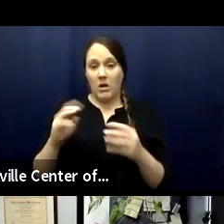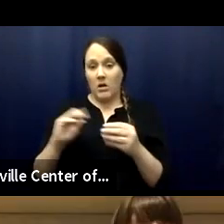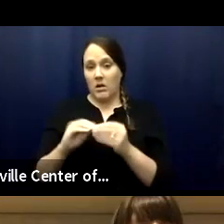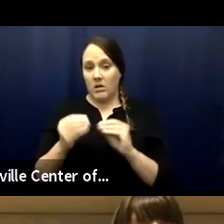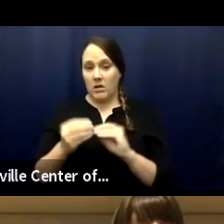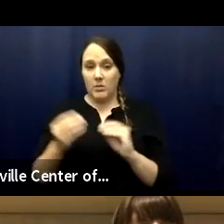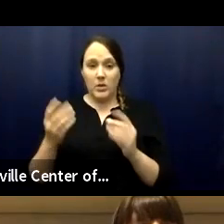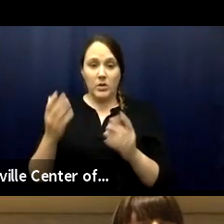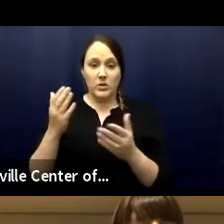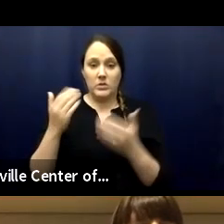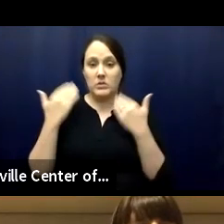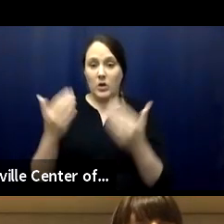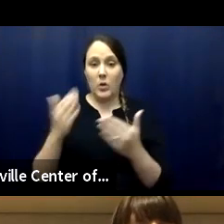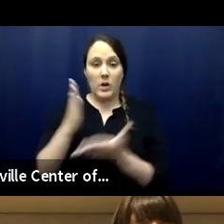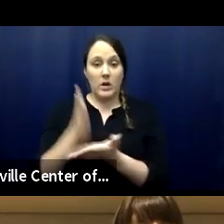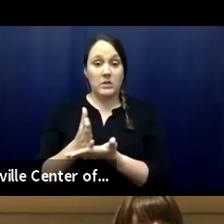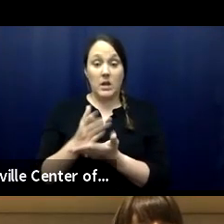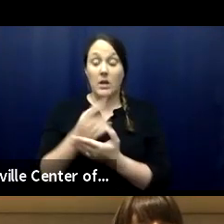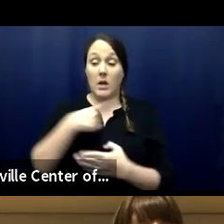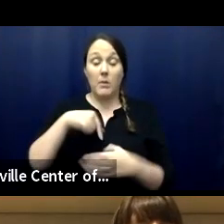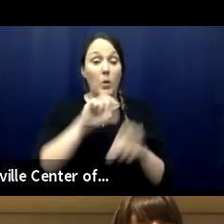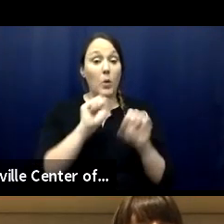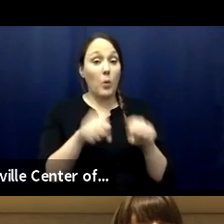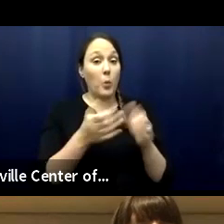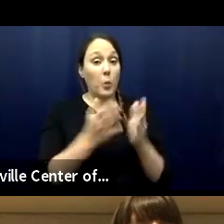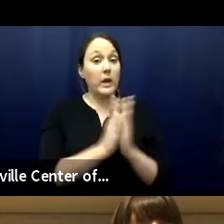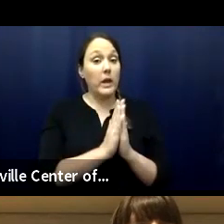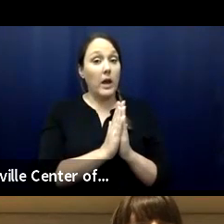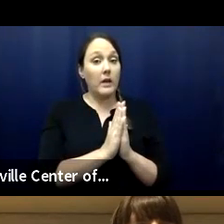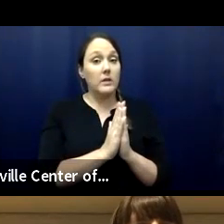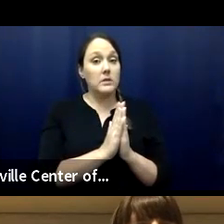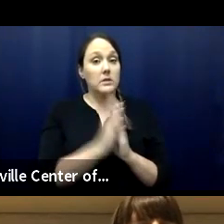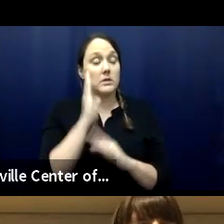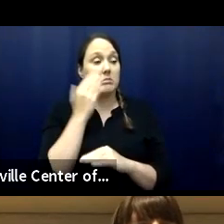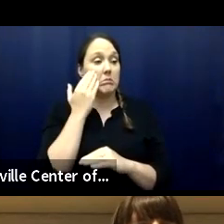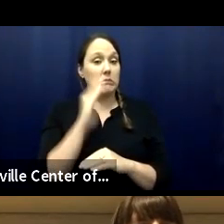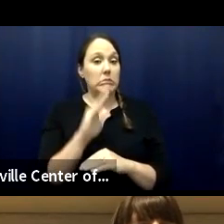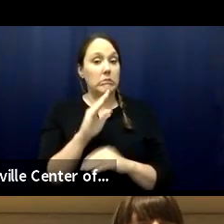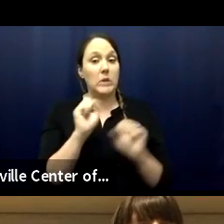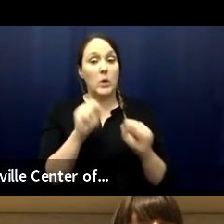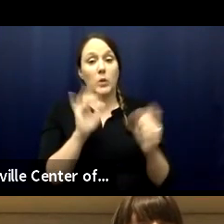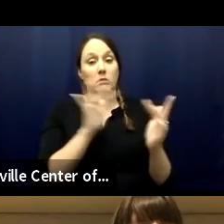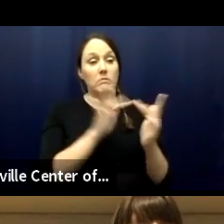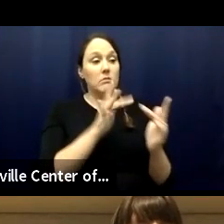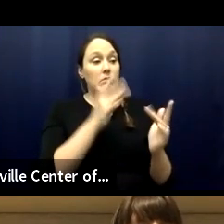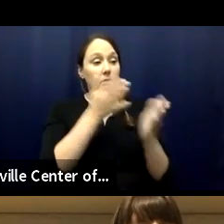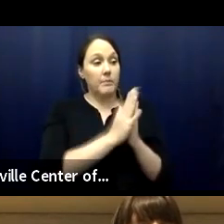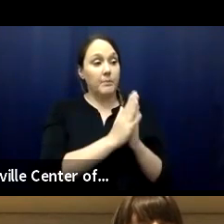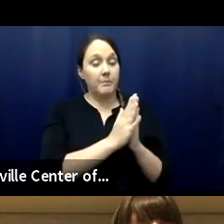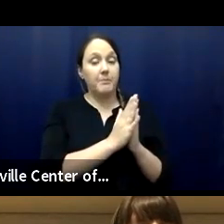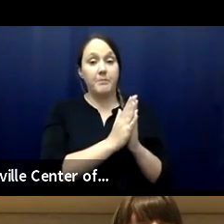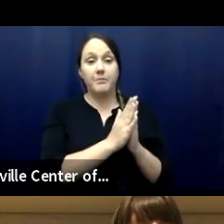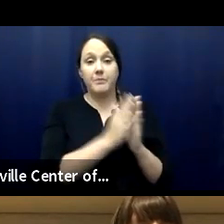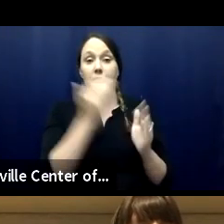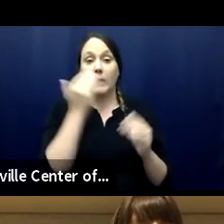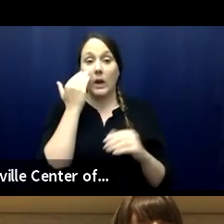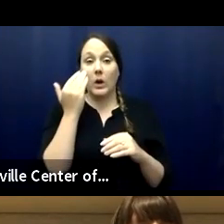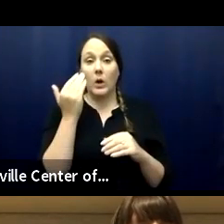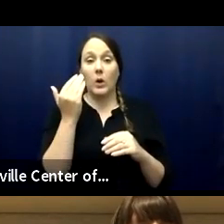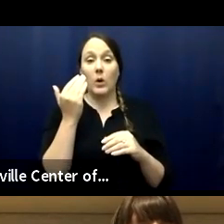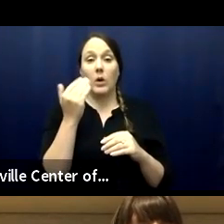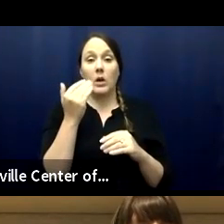that. We can certainly ask. I don't know. We can reach out to them and ask. I know that